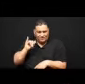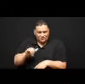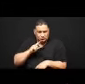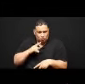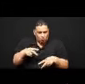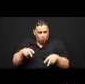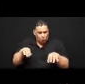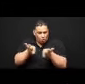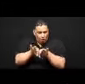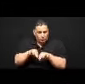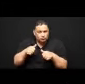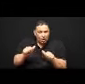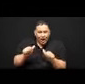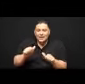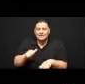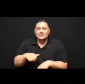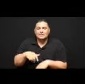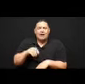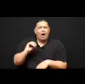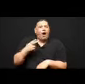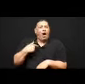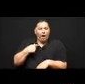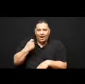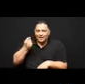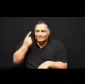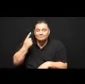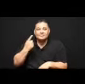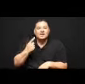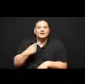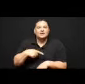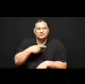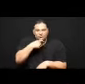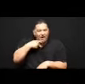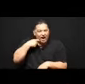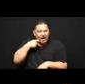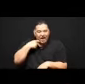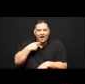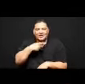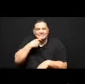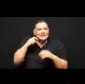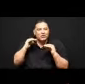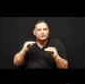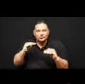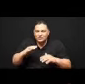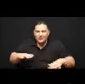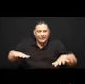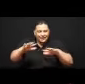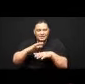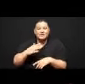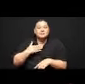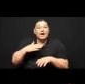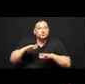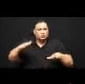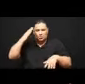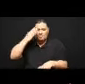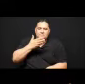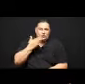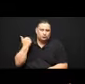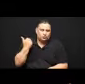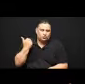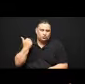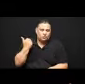worth the try. Oh, I get it. It's dry. It's a desert. My children know better.